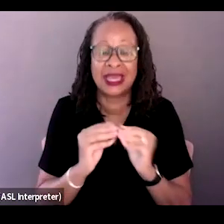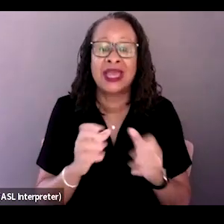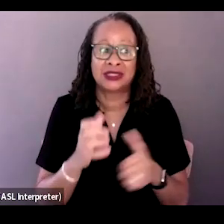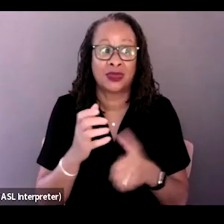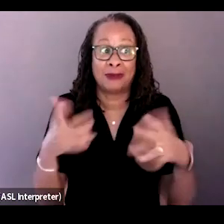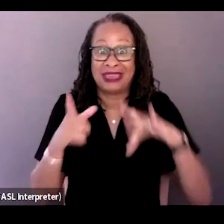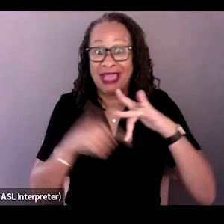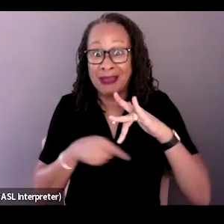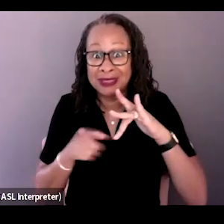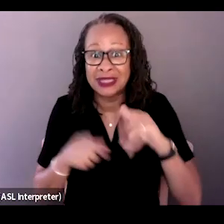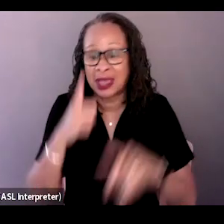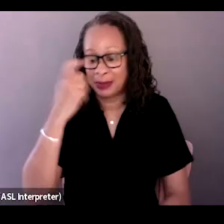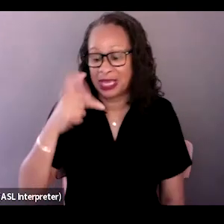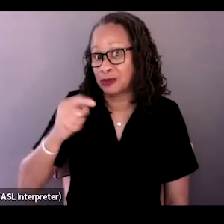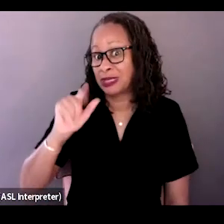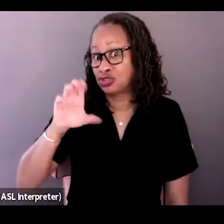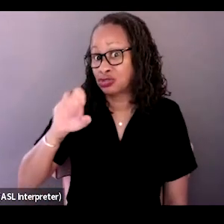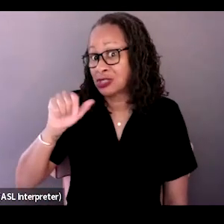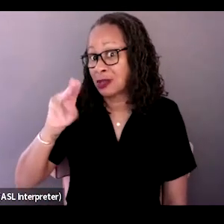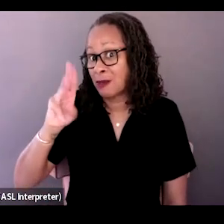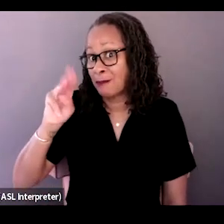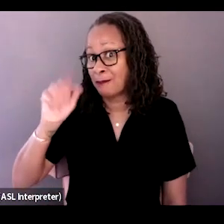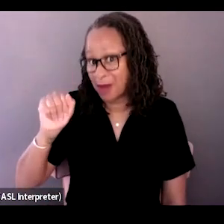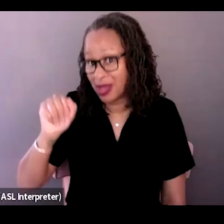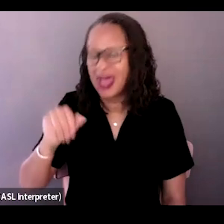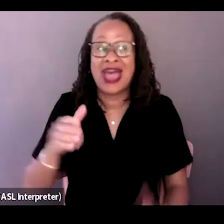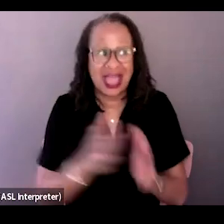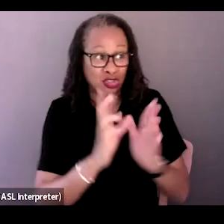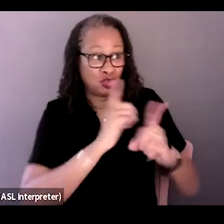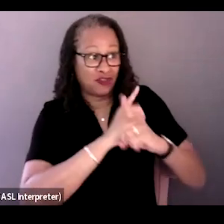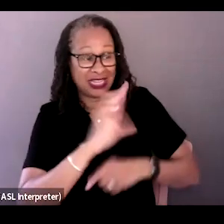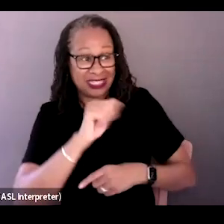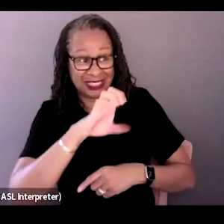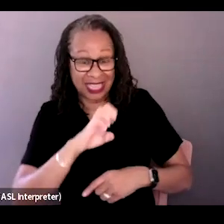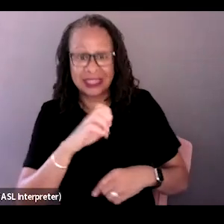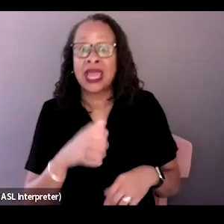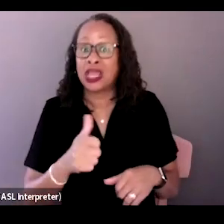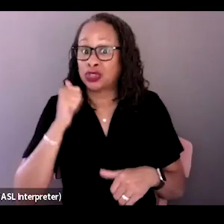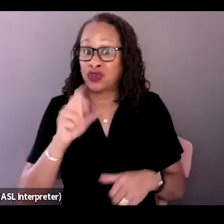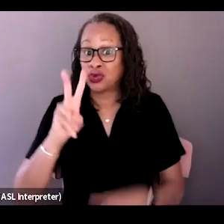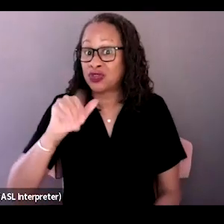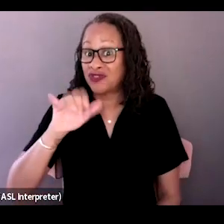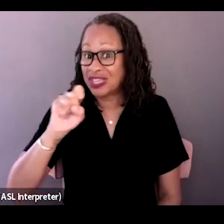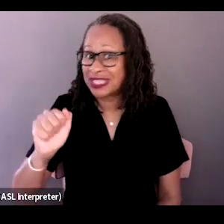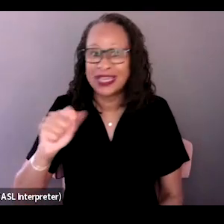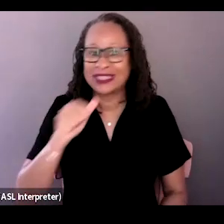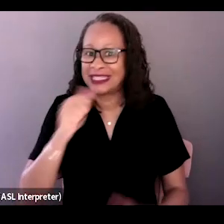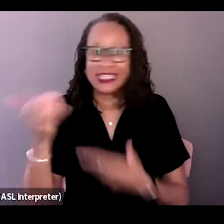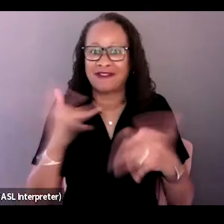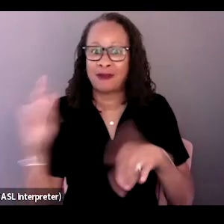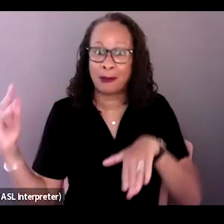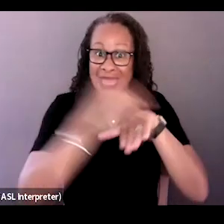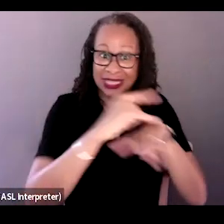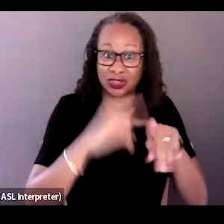absentee, because Patrice Lumumba asked to defend his case at the United Nations, he was refused a visa and they didn't give him a plane ride. And